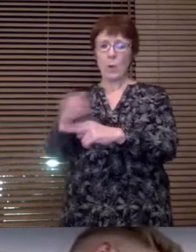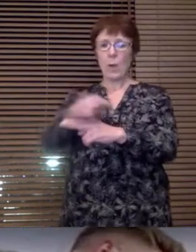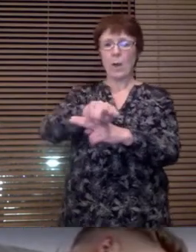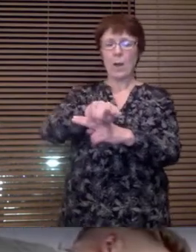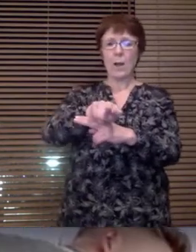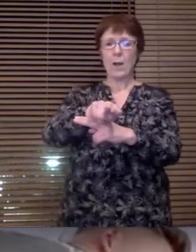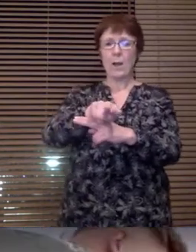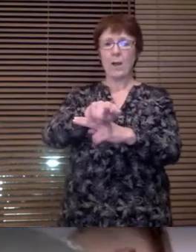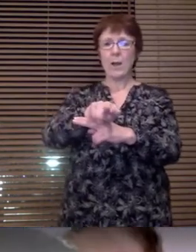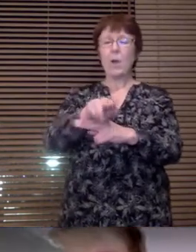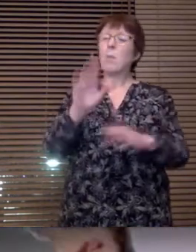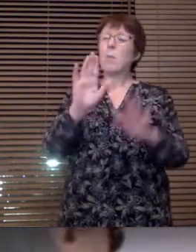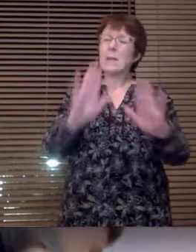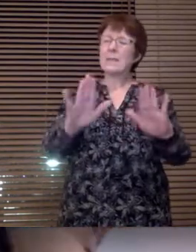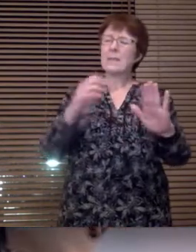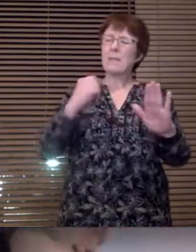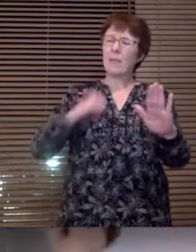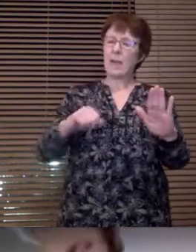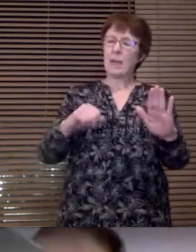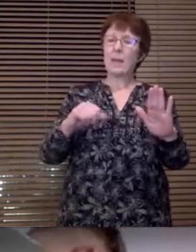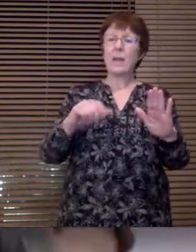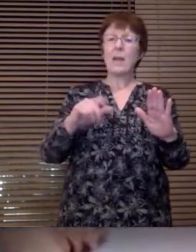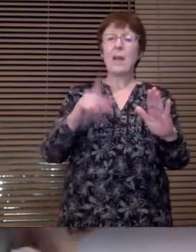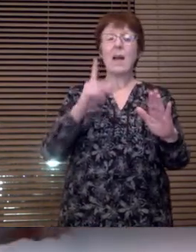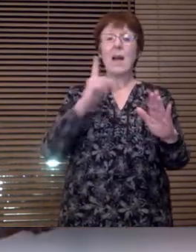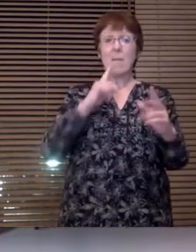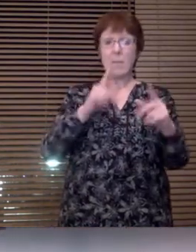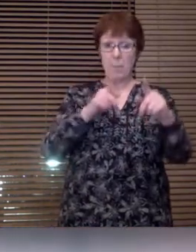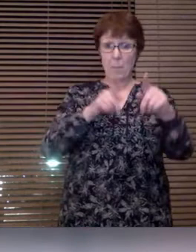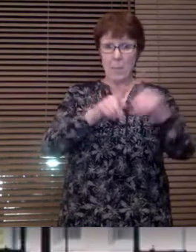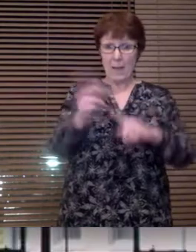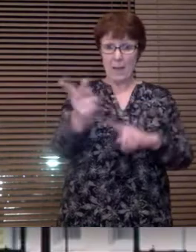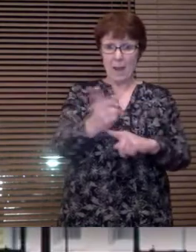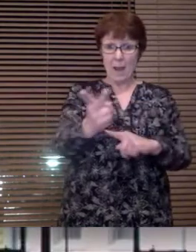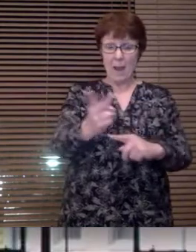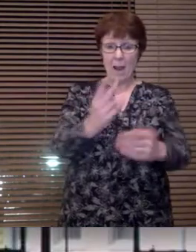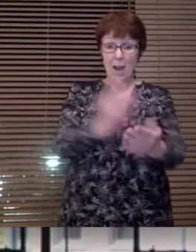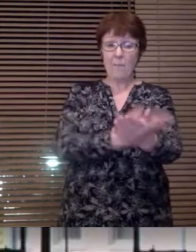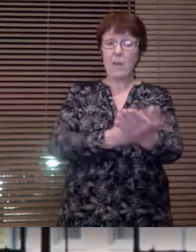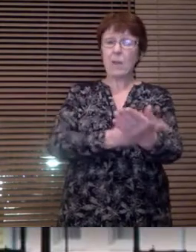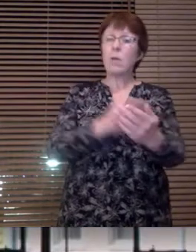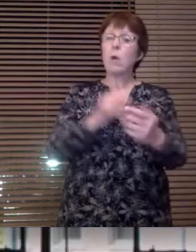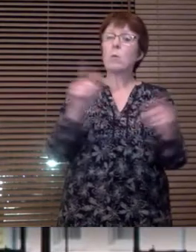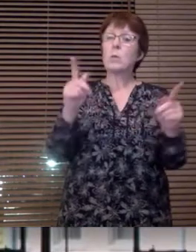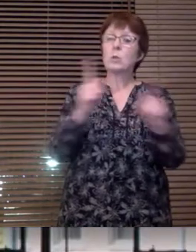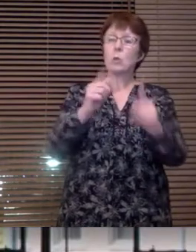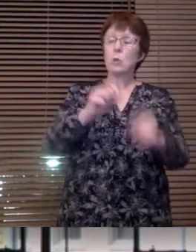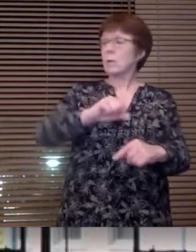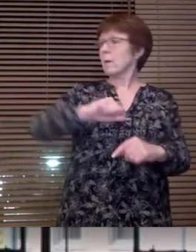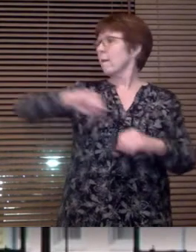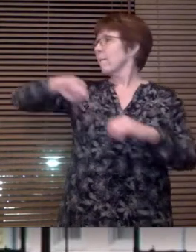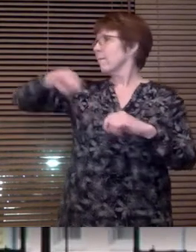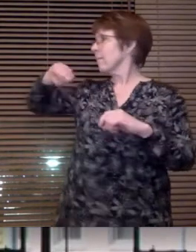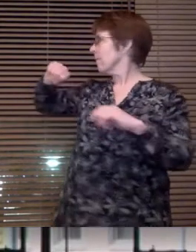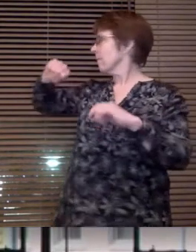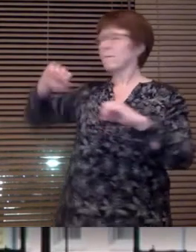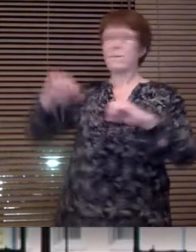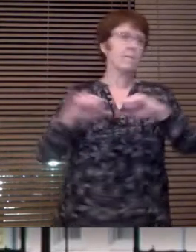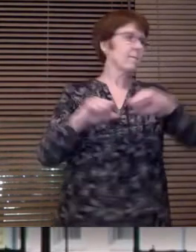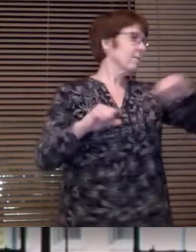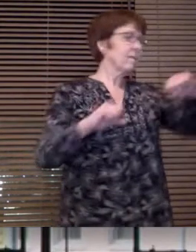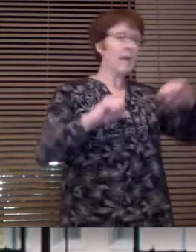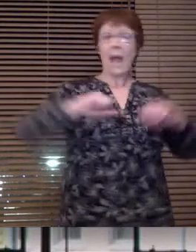again, cater for yourself. If you just want to start small and you find it difficult to rotate all the way around, the goal is to get the chest pointing towards the